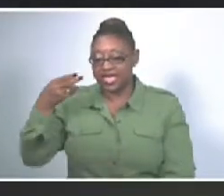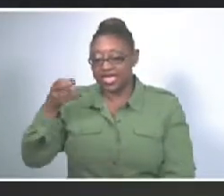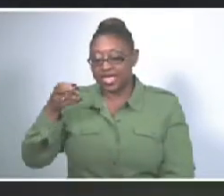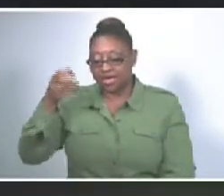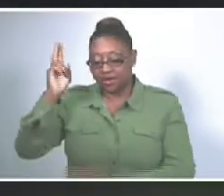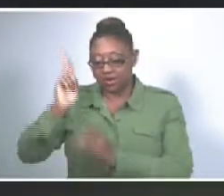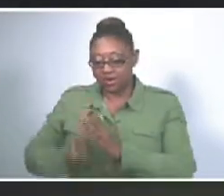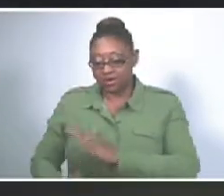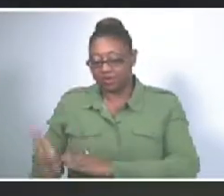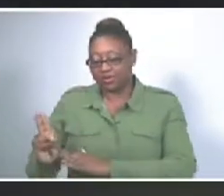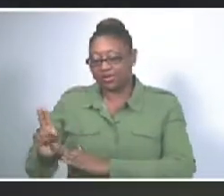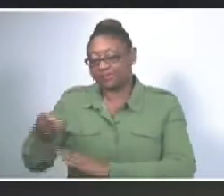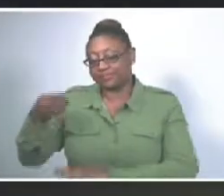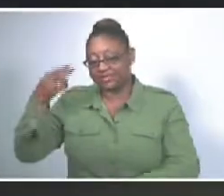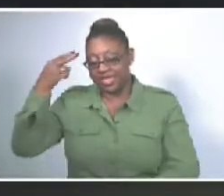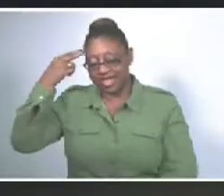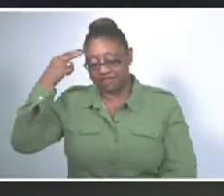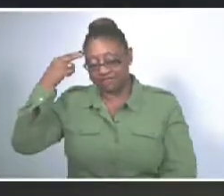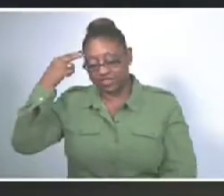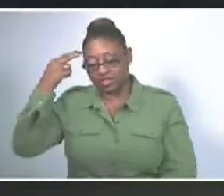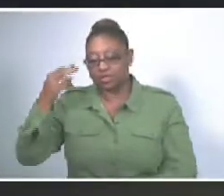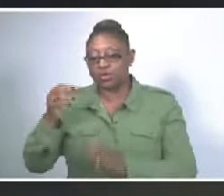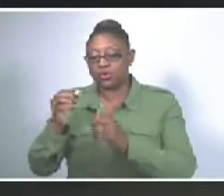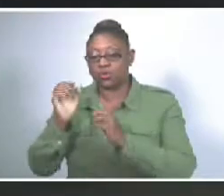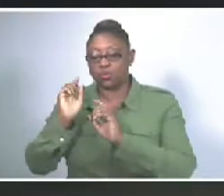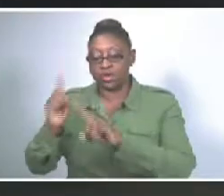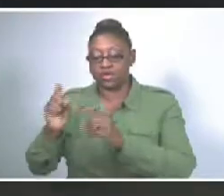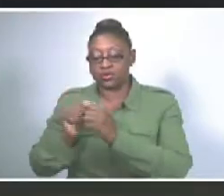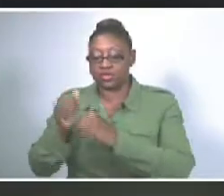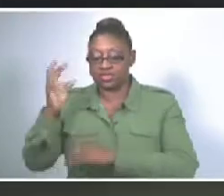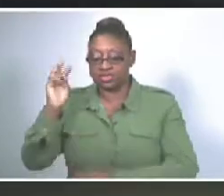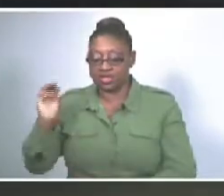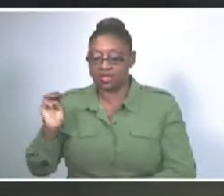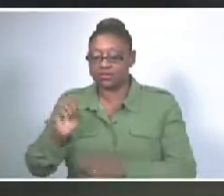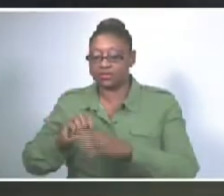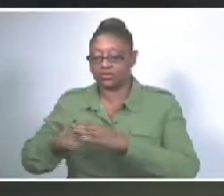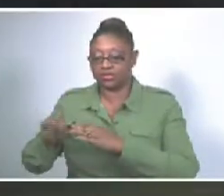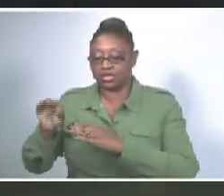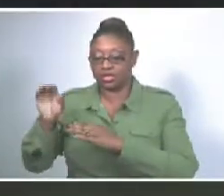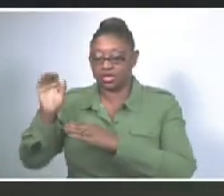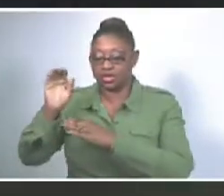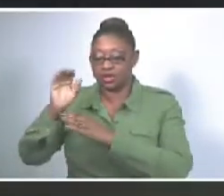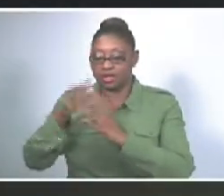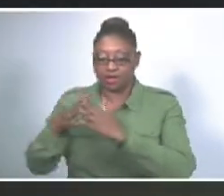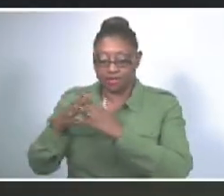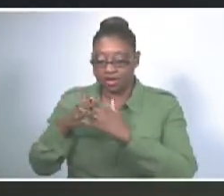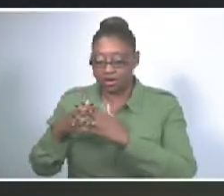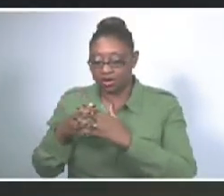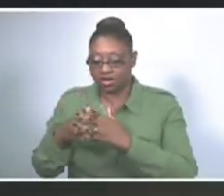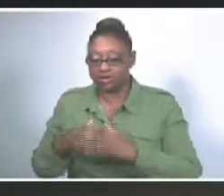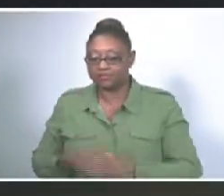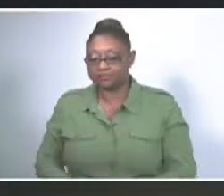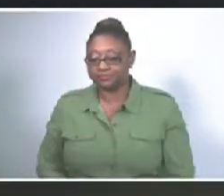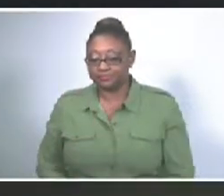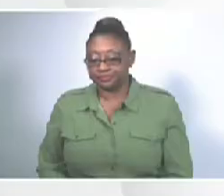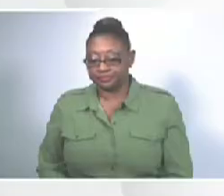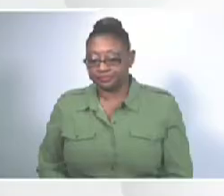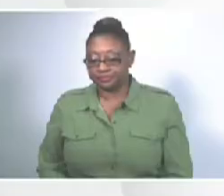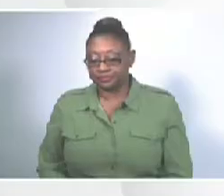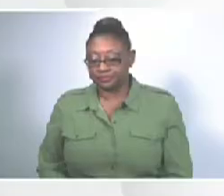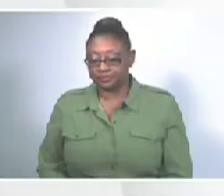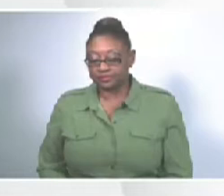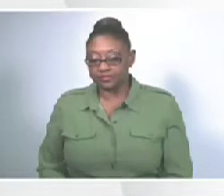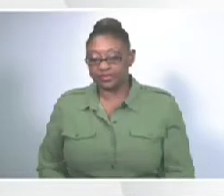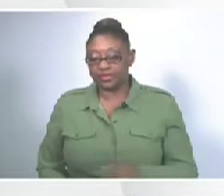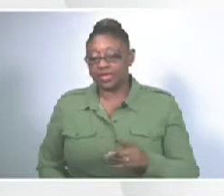by phone earlier today. He said it is hoped that this newly passed bill will spur economic growth. Investors